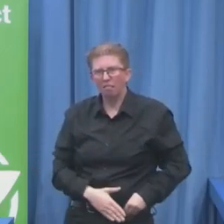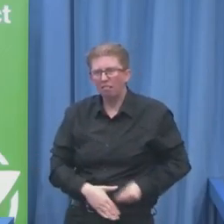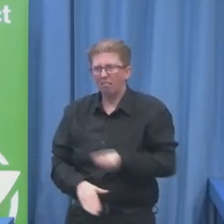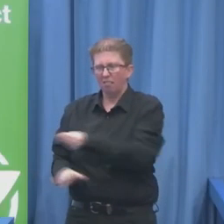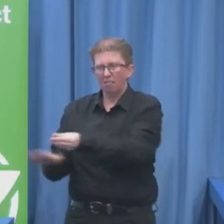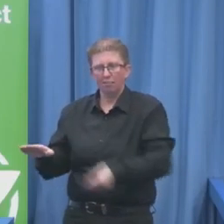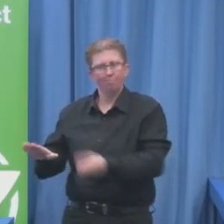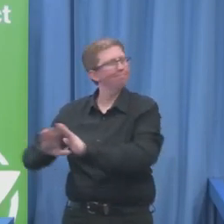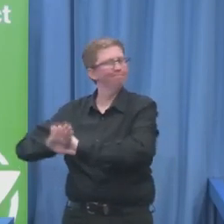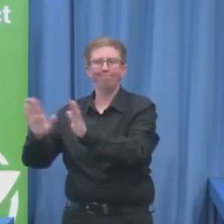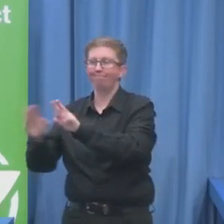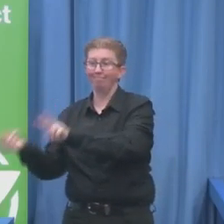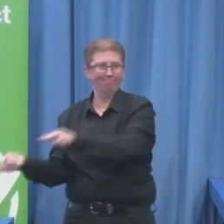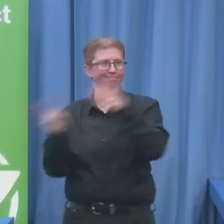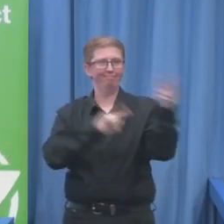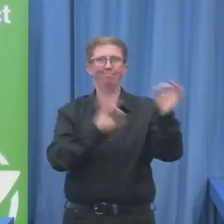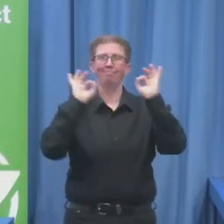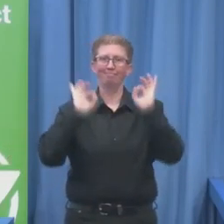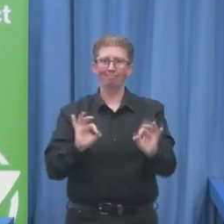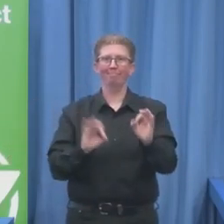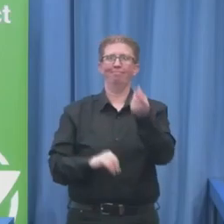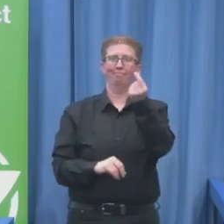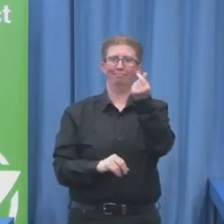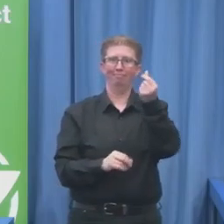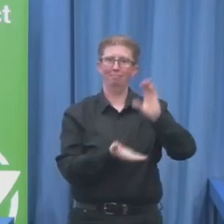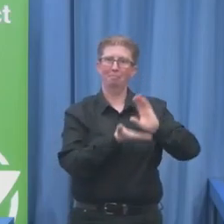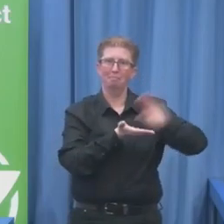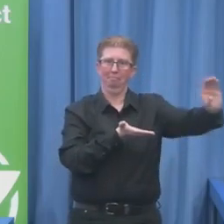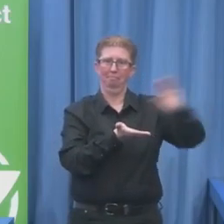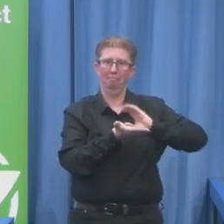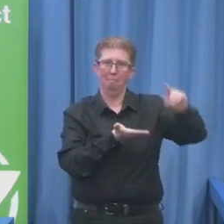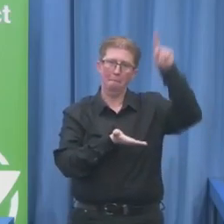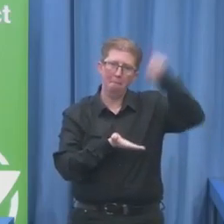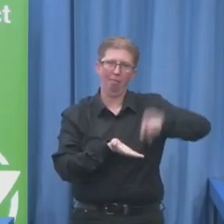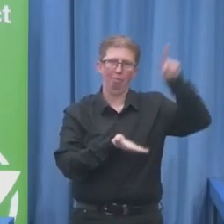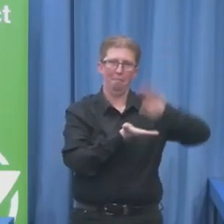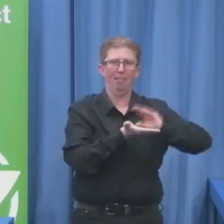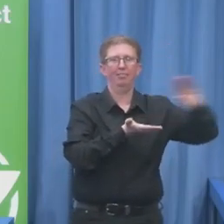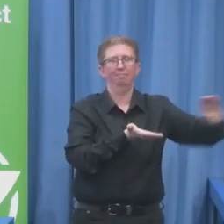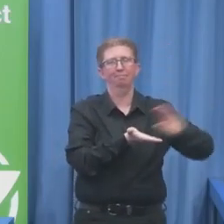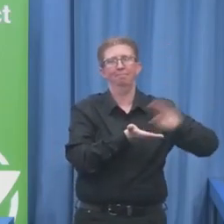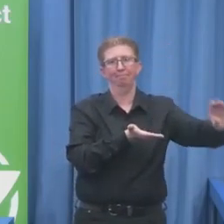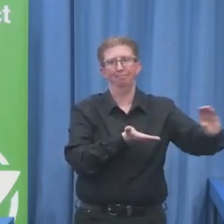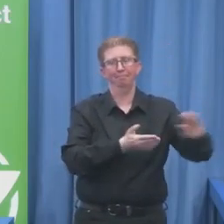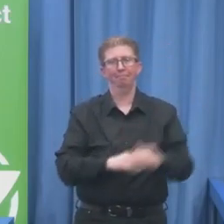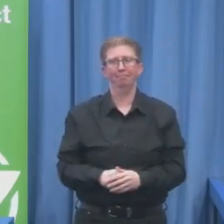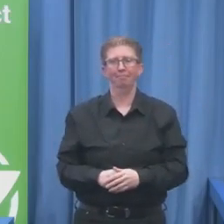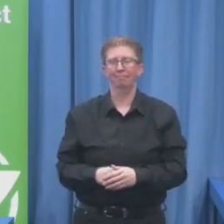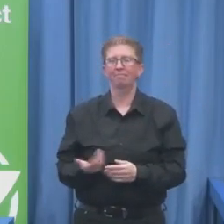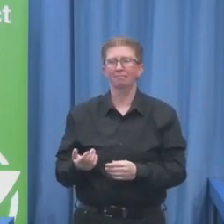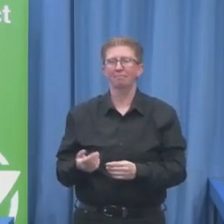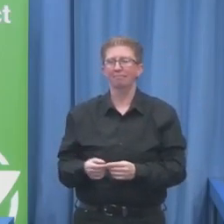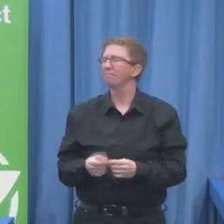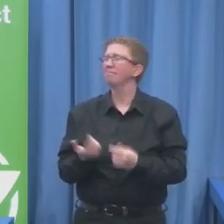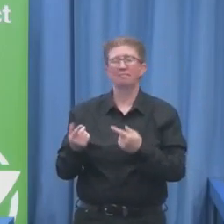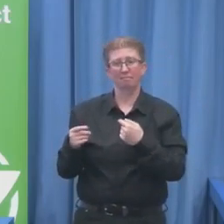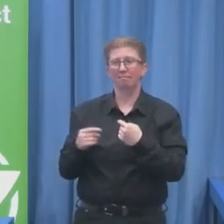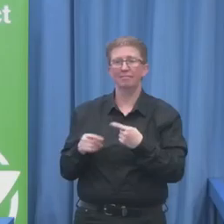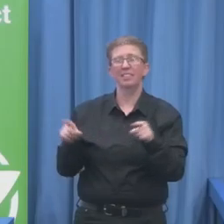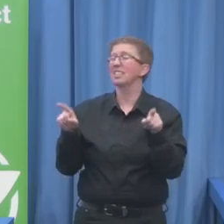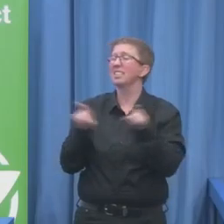pretty much the same challenges, although we are from Vermont to Israel and to Austria, so it's many different parts of the world. And